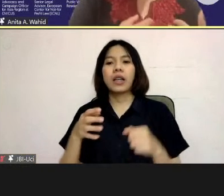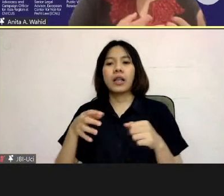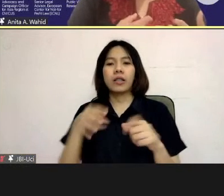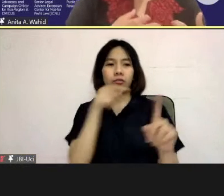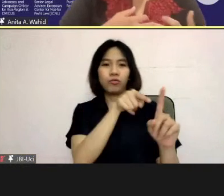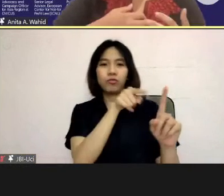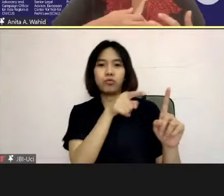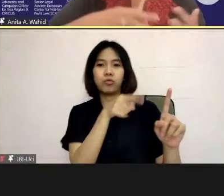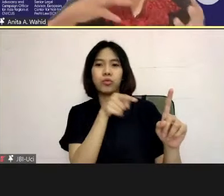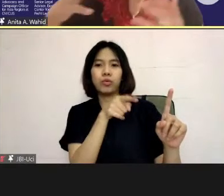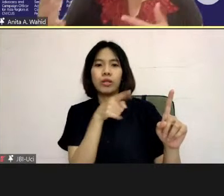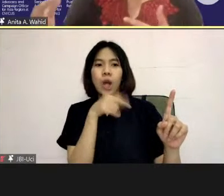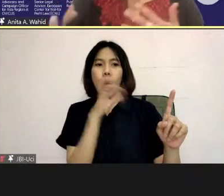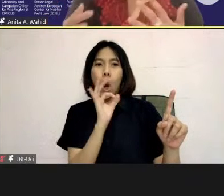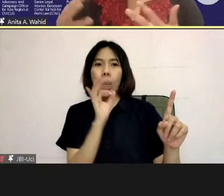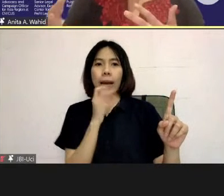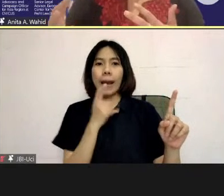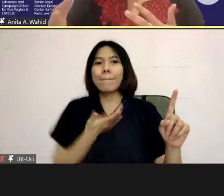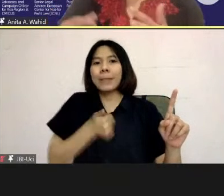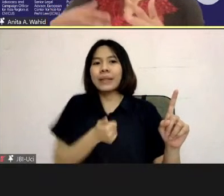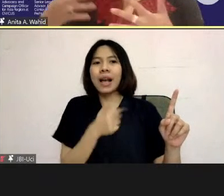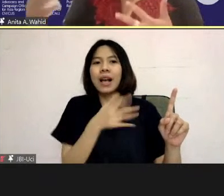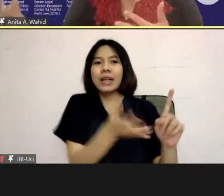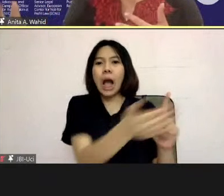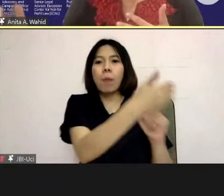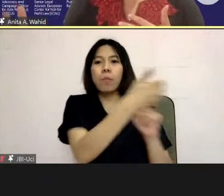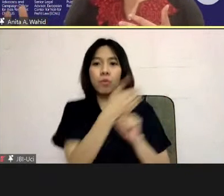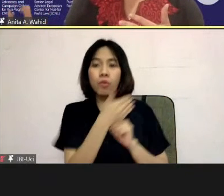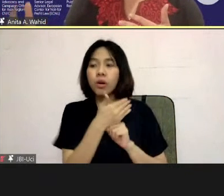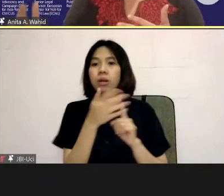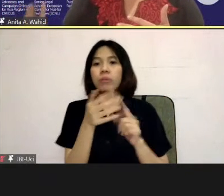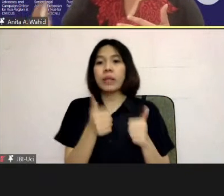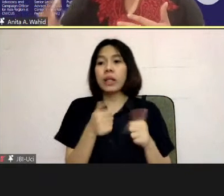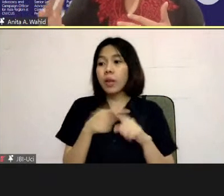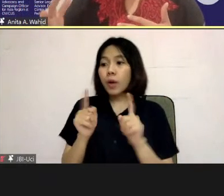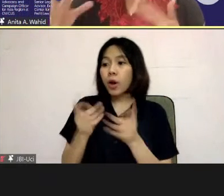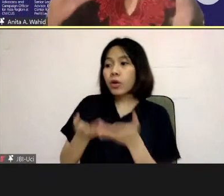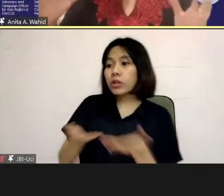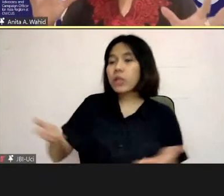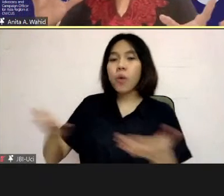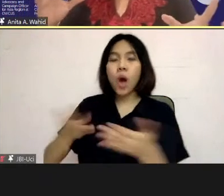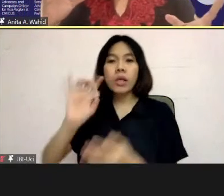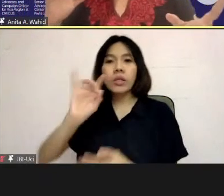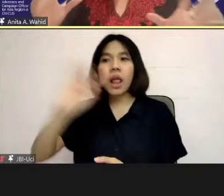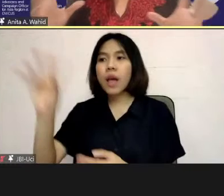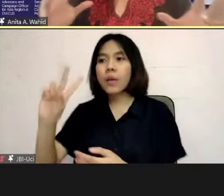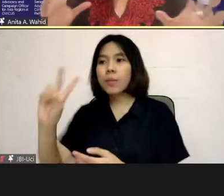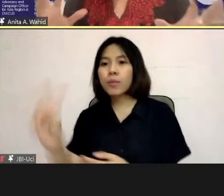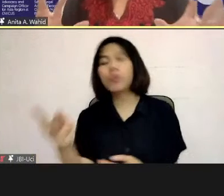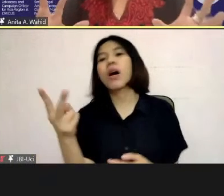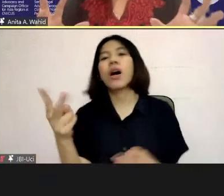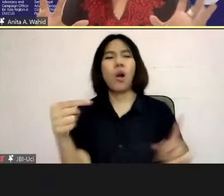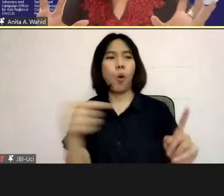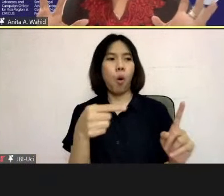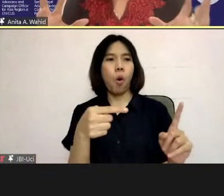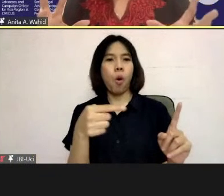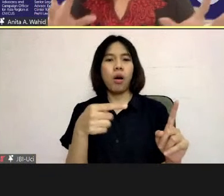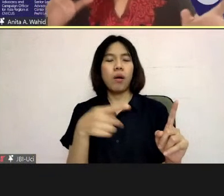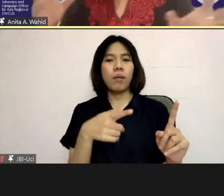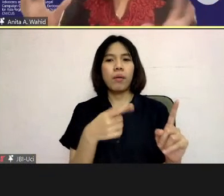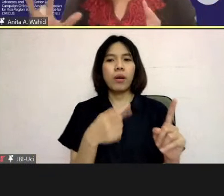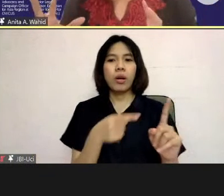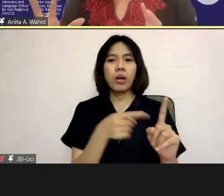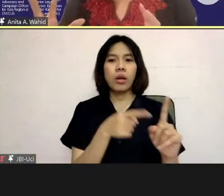circumstances, that could be considered a part of us. And there's other incure occasions happen or